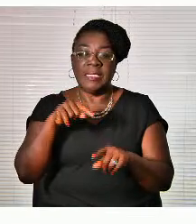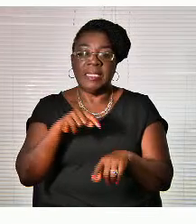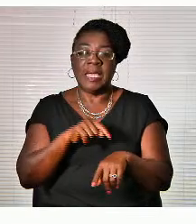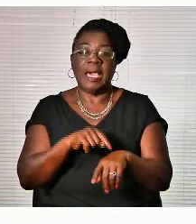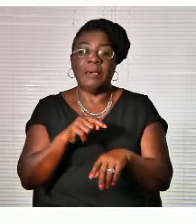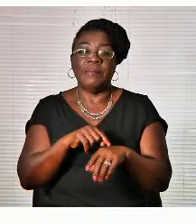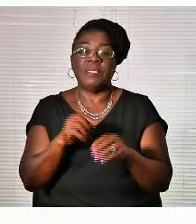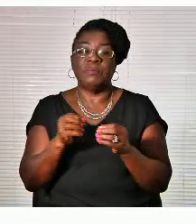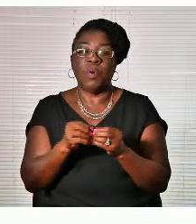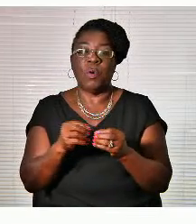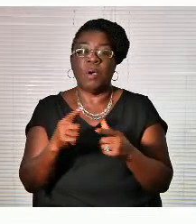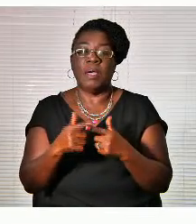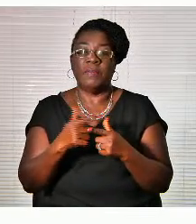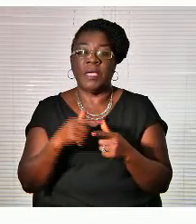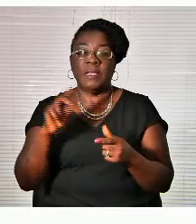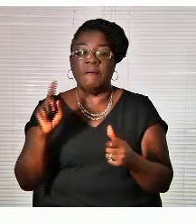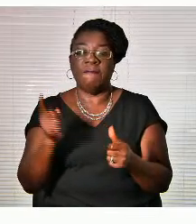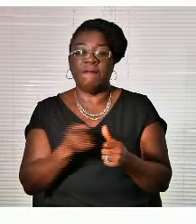first wave.